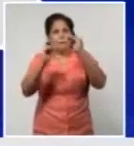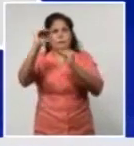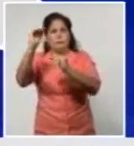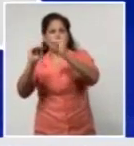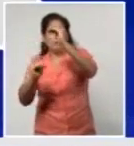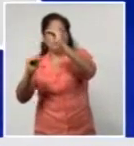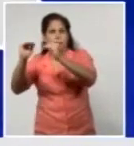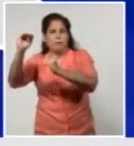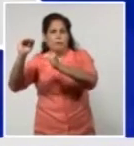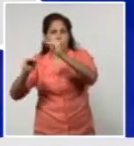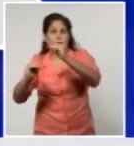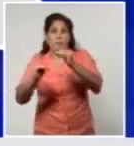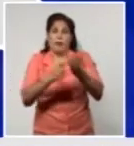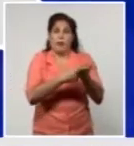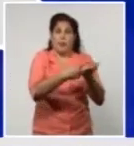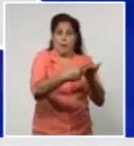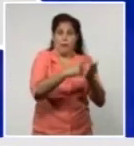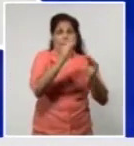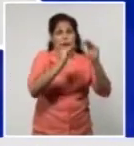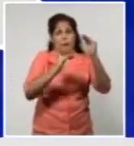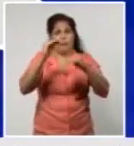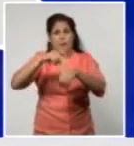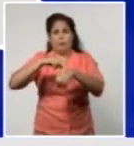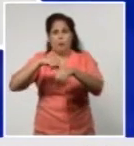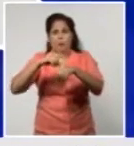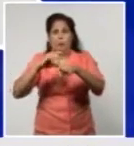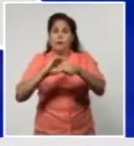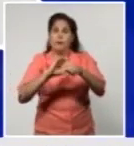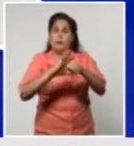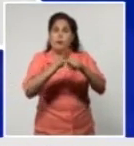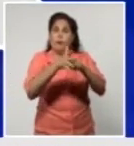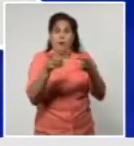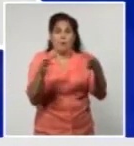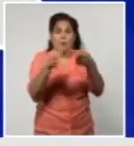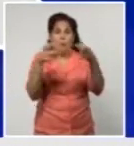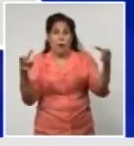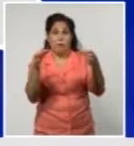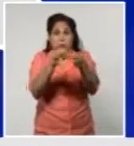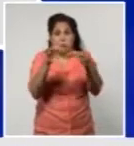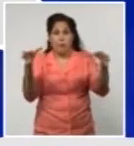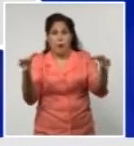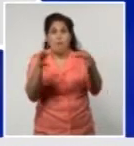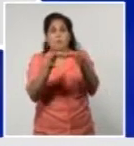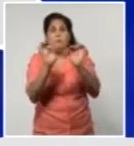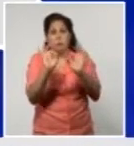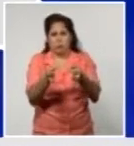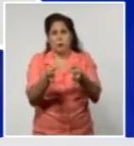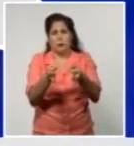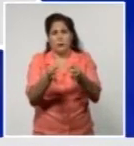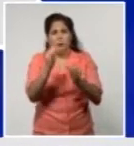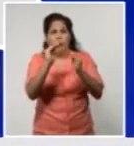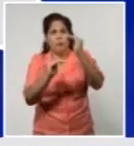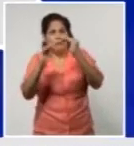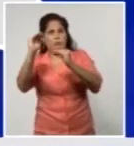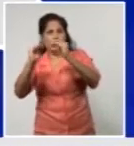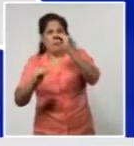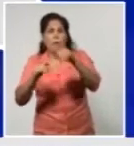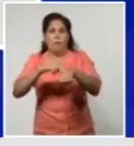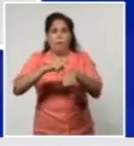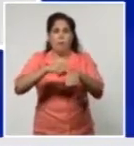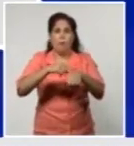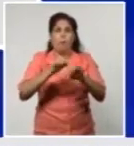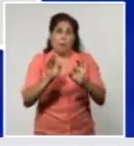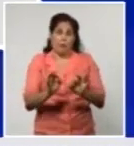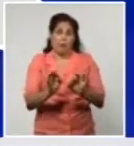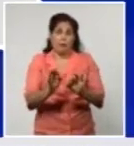the peaks that took place at different moments,